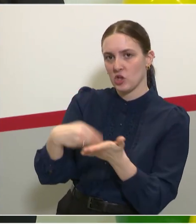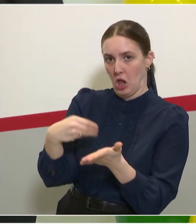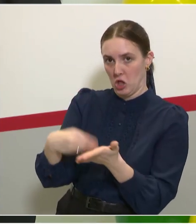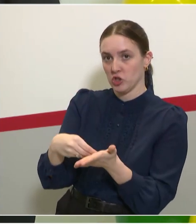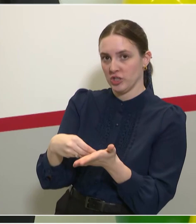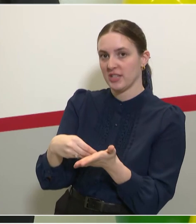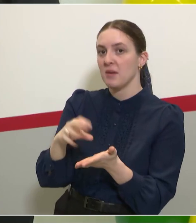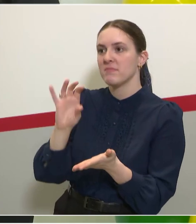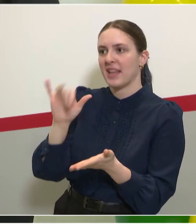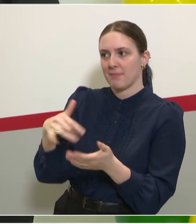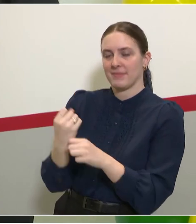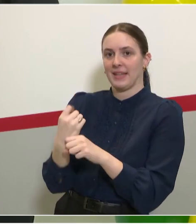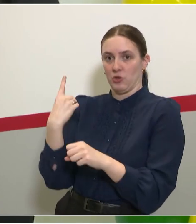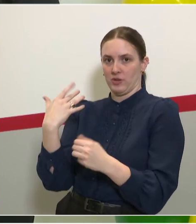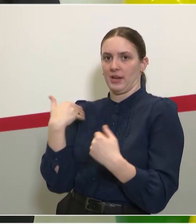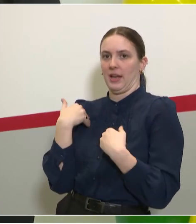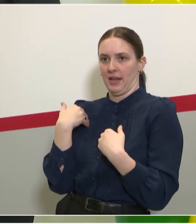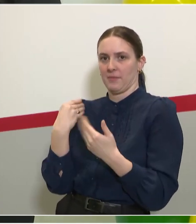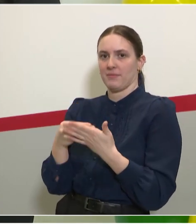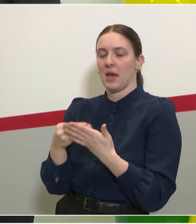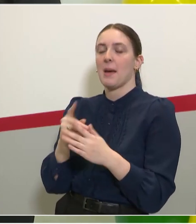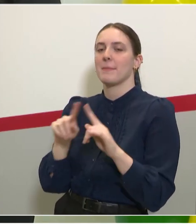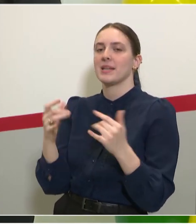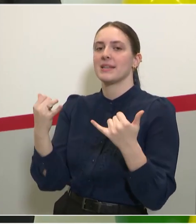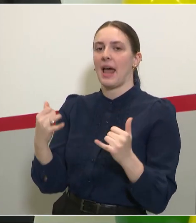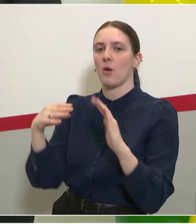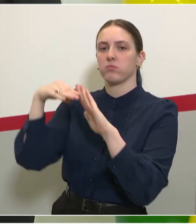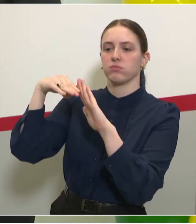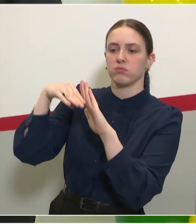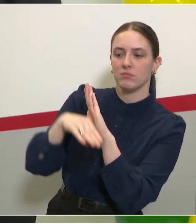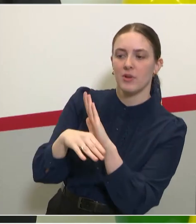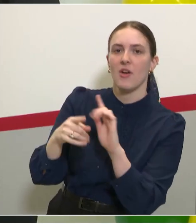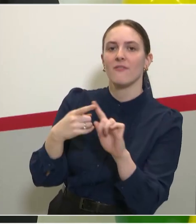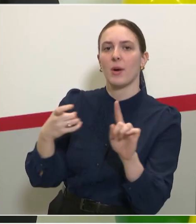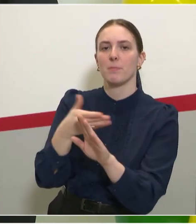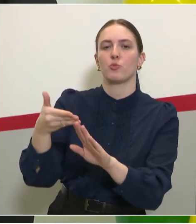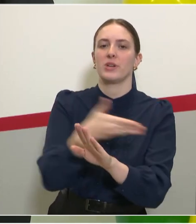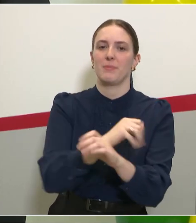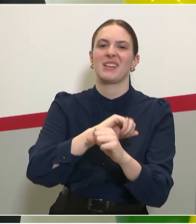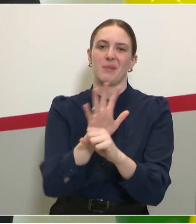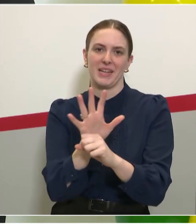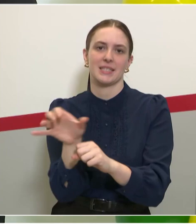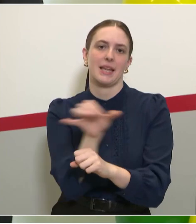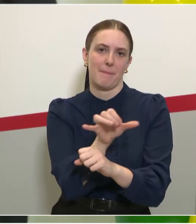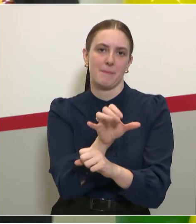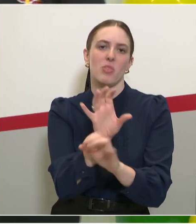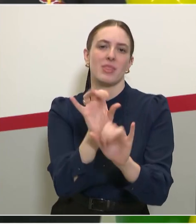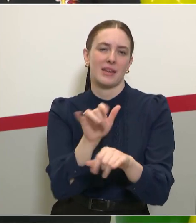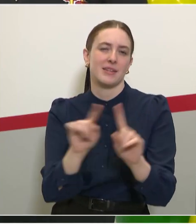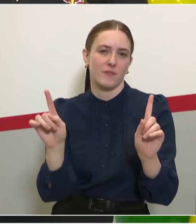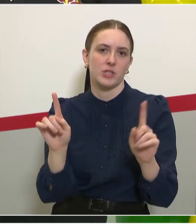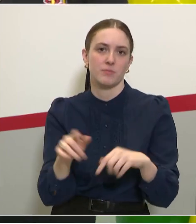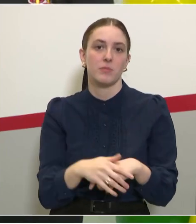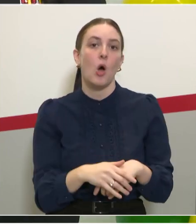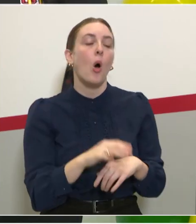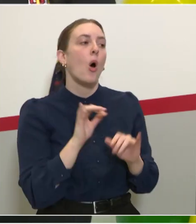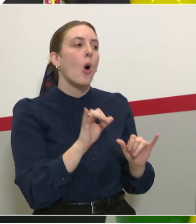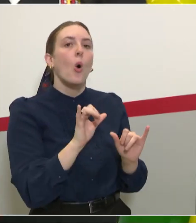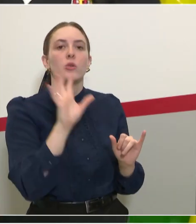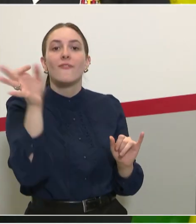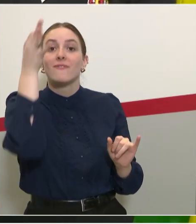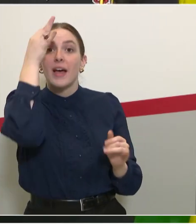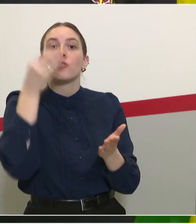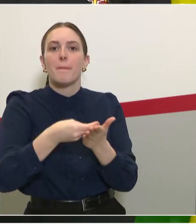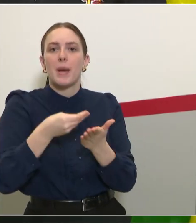returned back to some of the pre-pandemic level service levels. So that's the difference. Those were federal dollars. Correct.